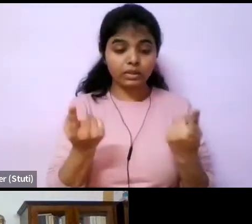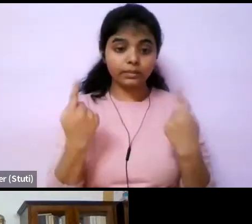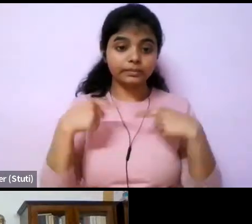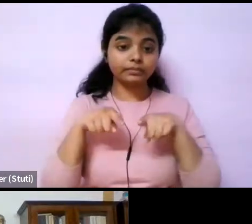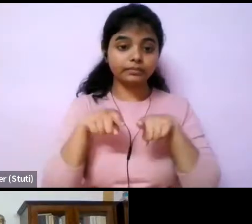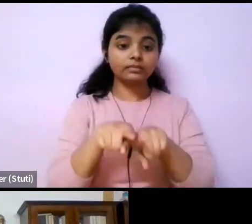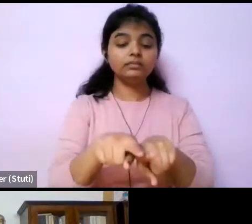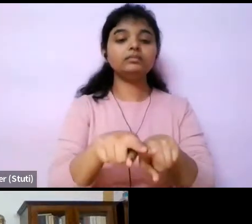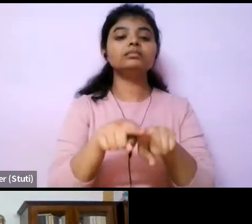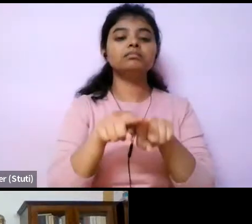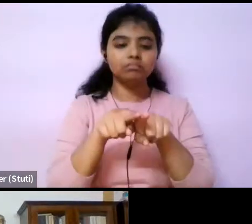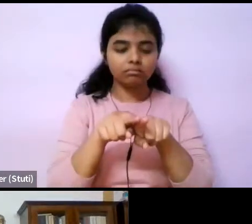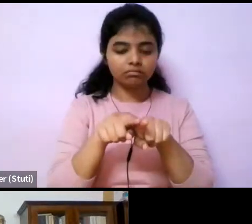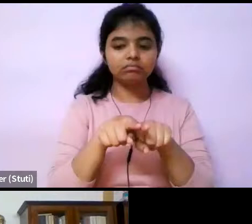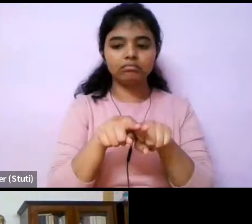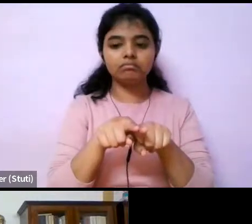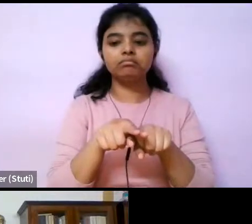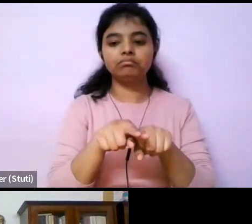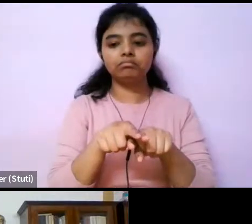this memoir.